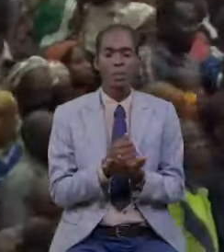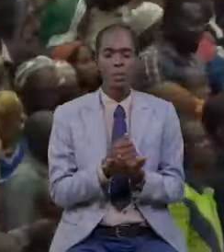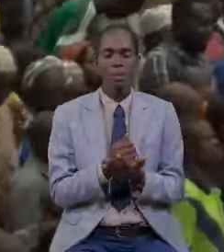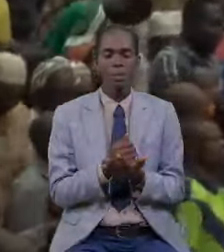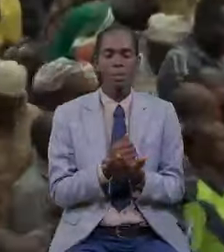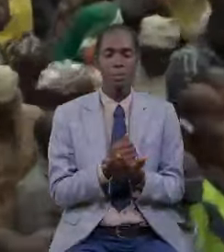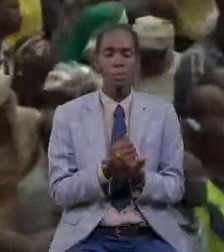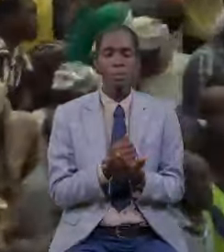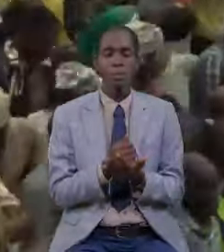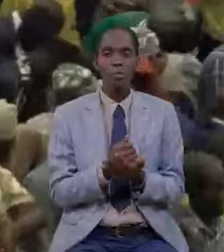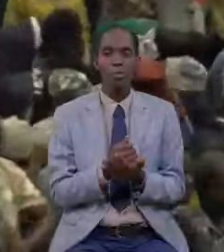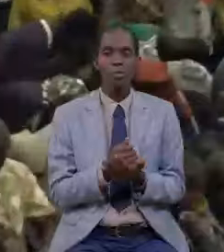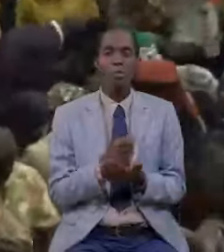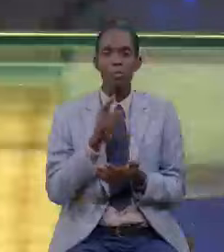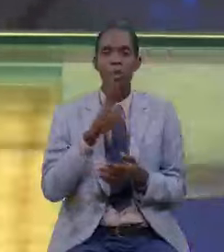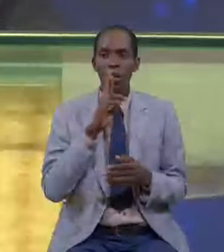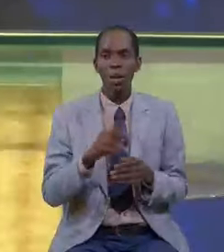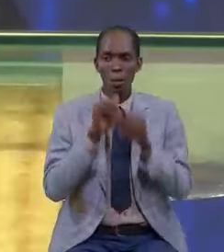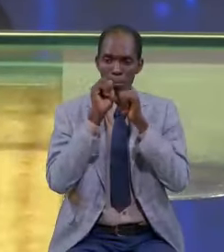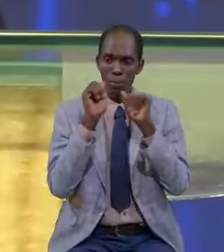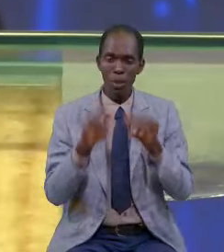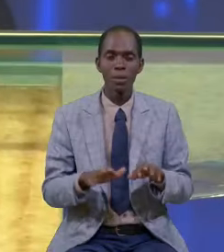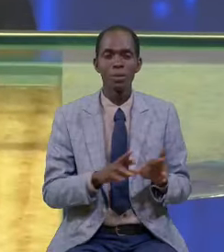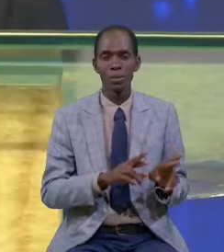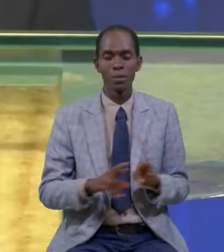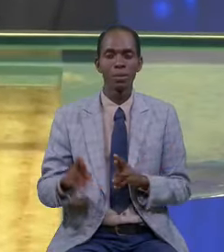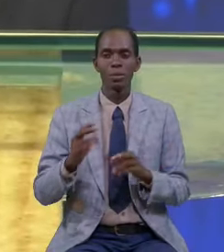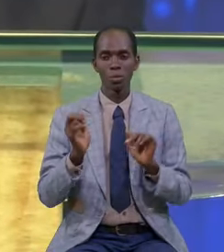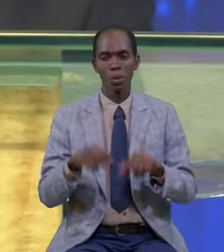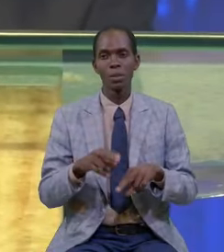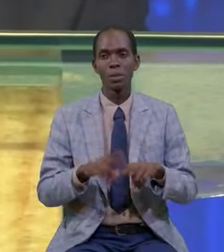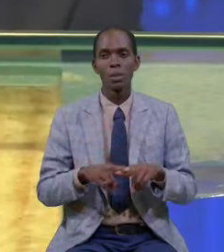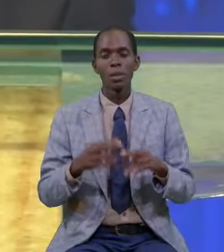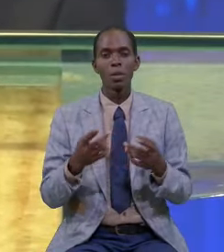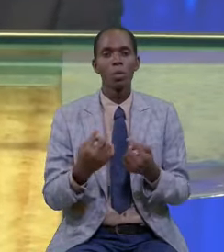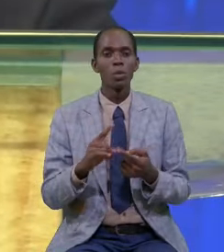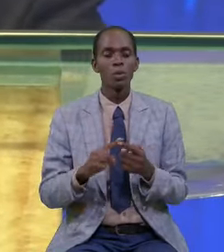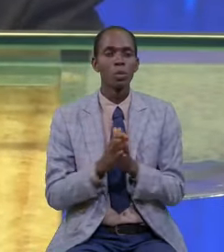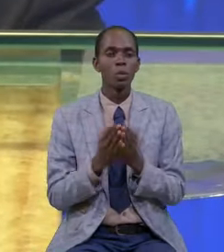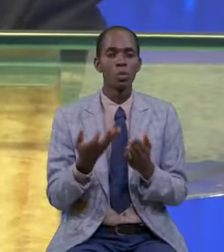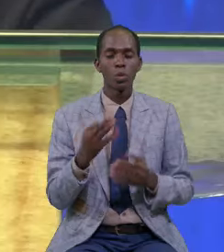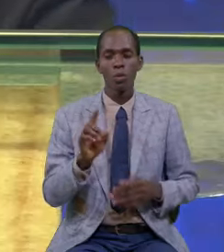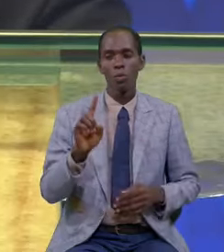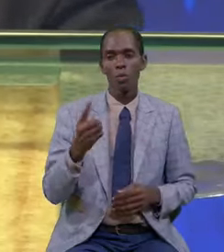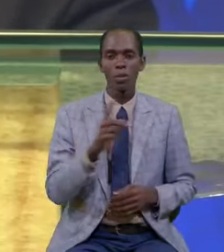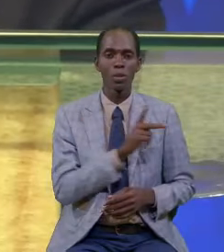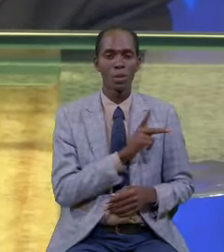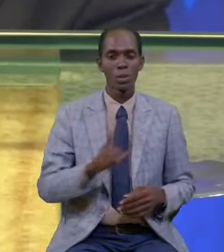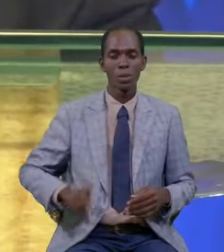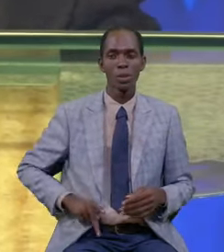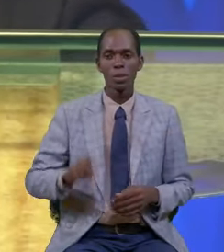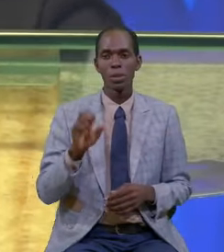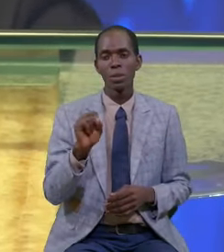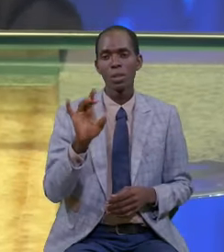You are blessed already. You can sit down. We're coming to 1 Kings chapter 18. And I'm reading from